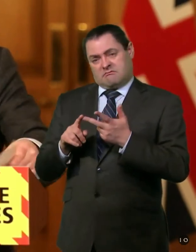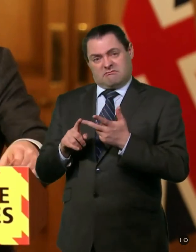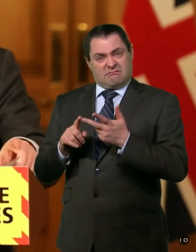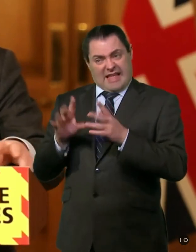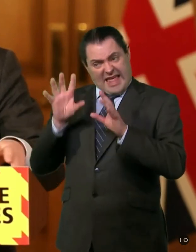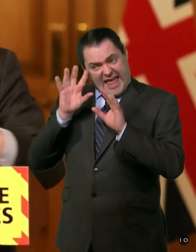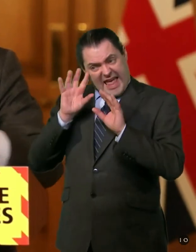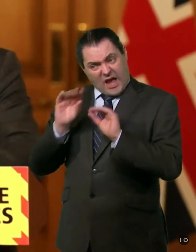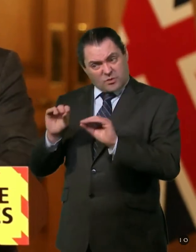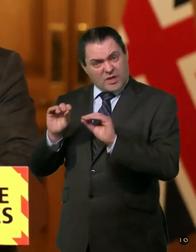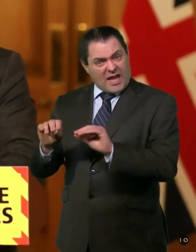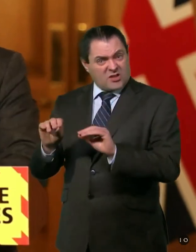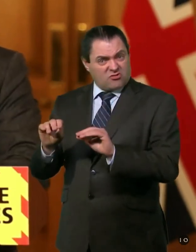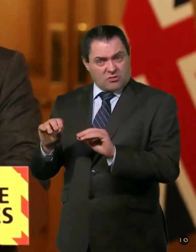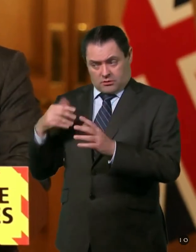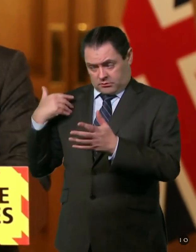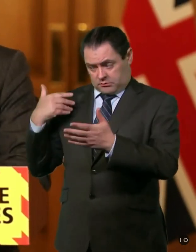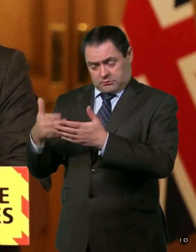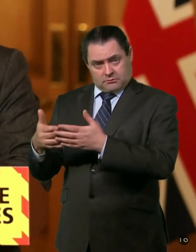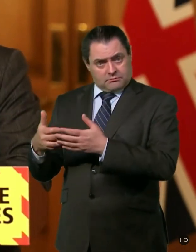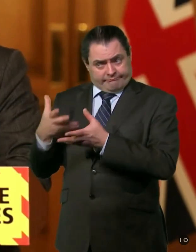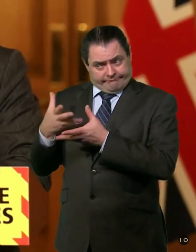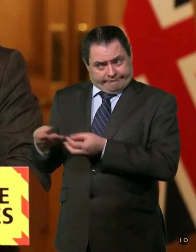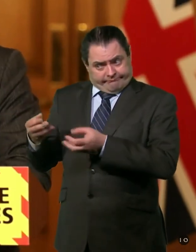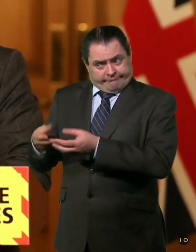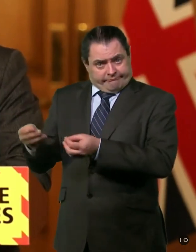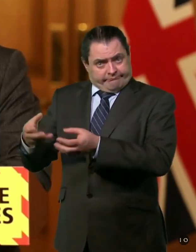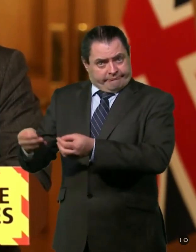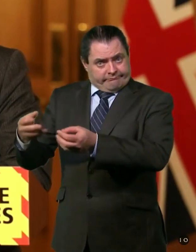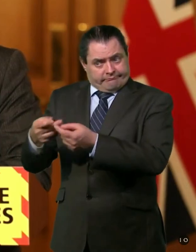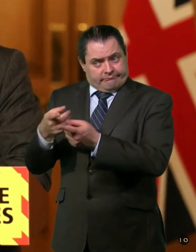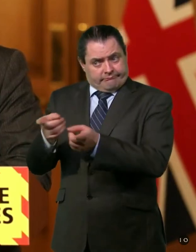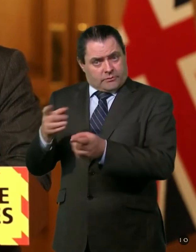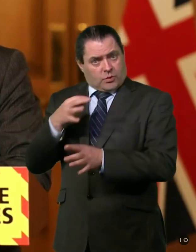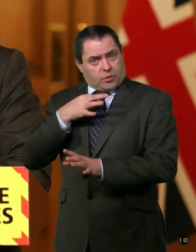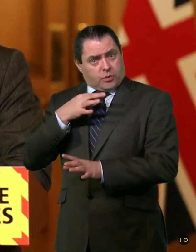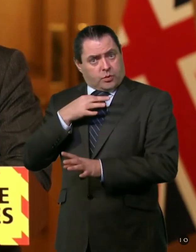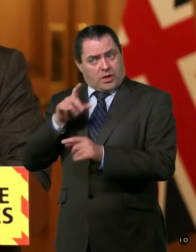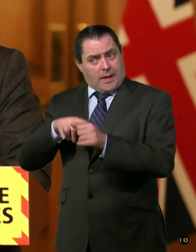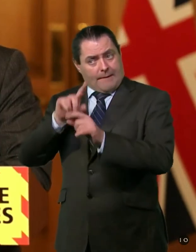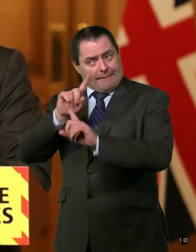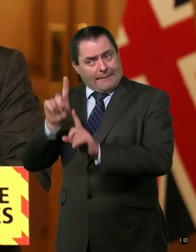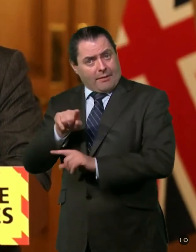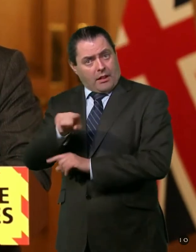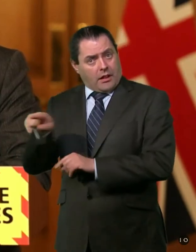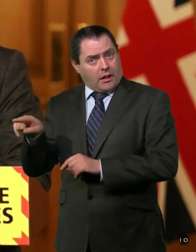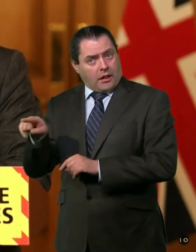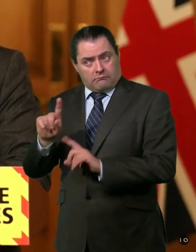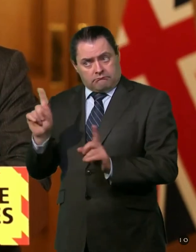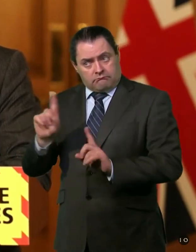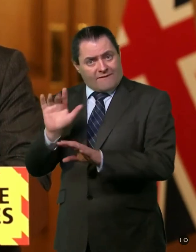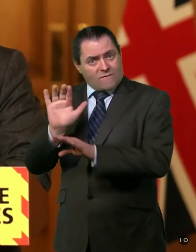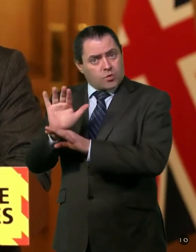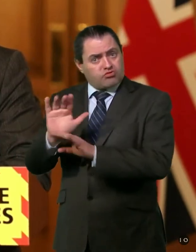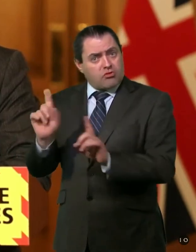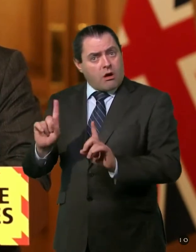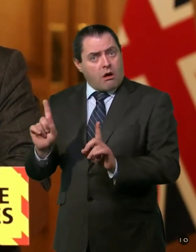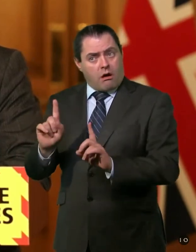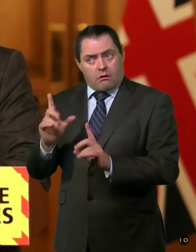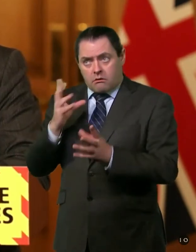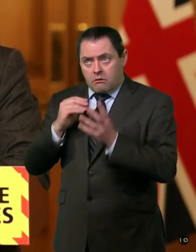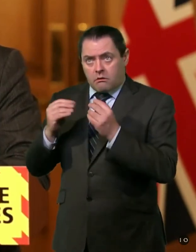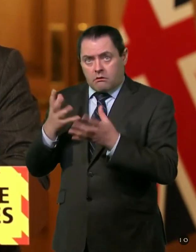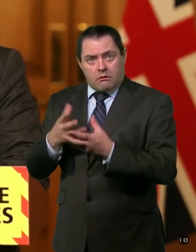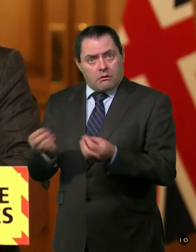our young people. And so I share very much the frustration of pupils and teachers who today want nothing